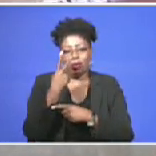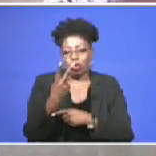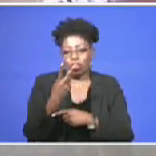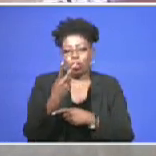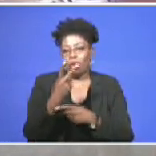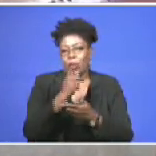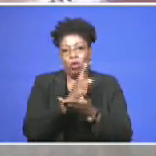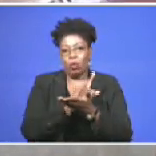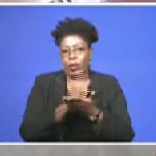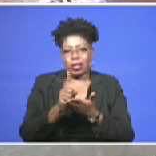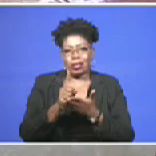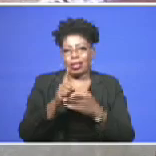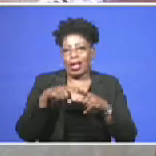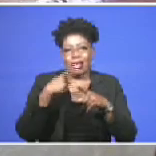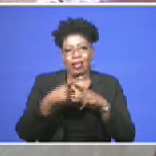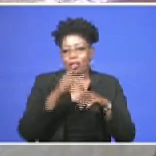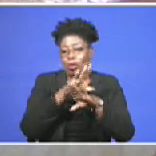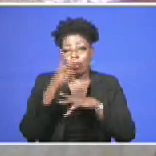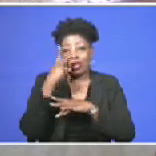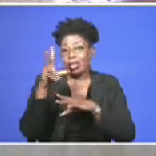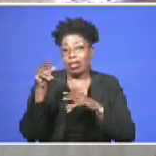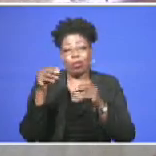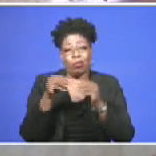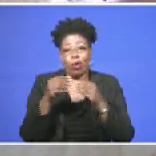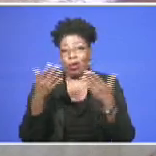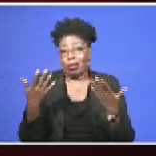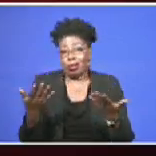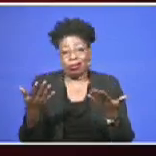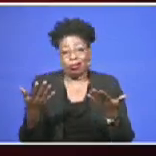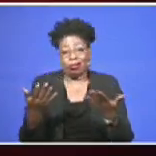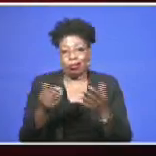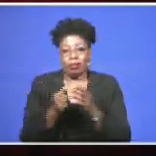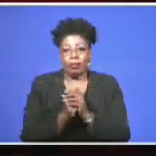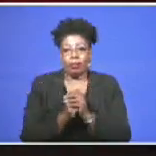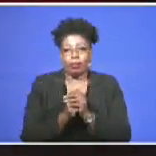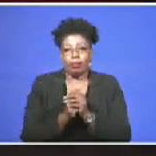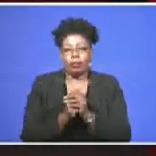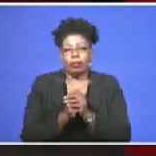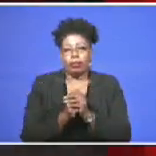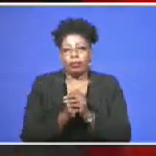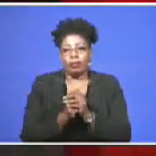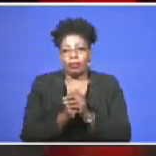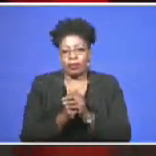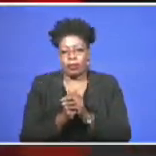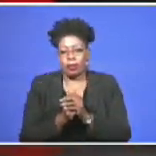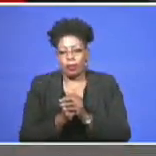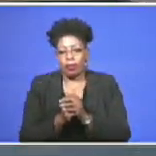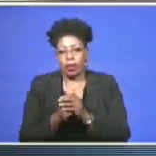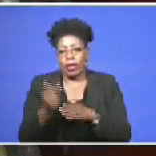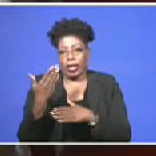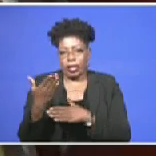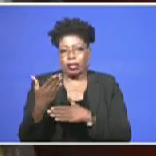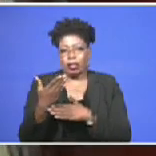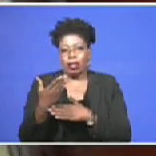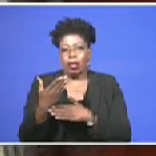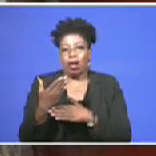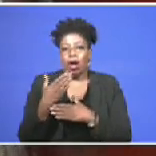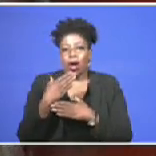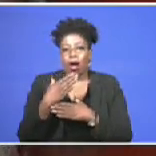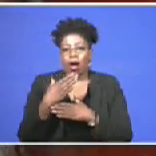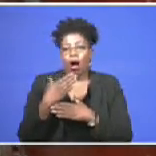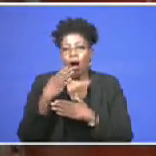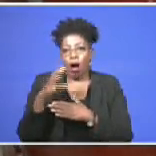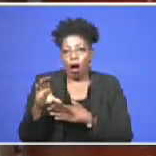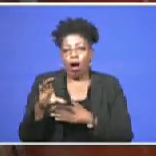that, and then you don't see them no more. You know, they slack off. While at the quay, which is also a tourist hotspot, we spoke to Minister